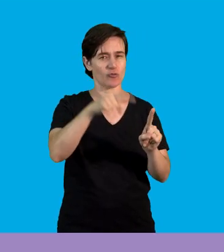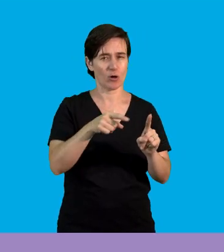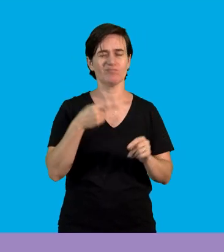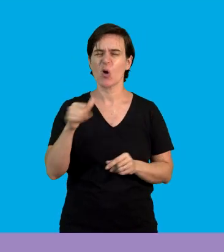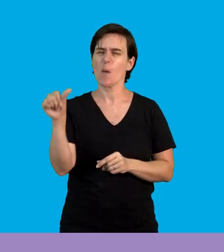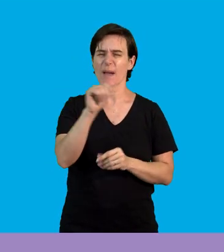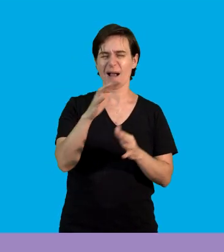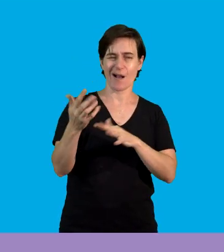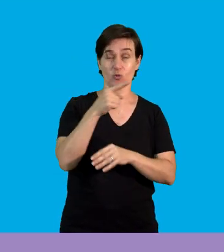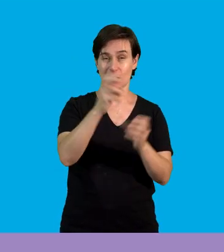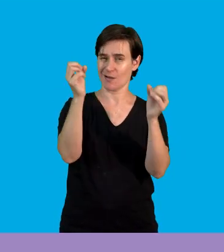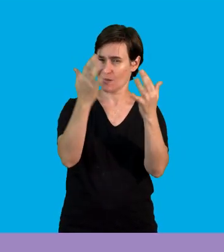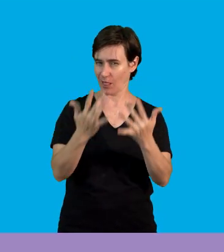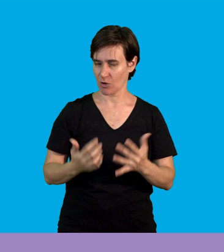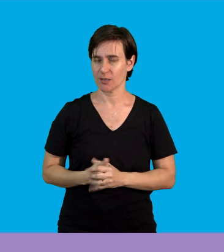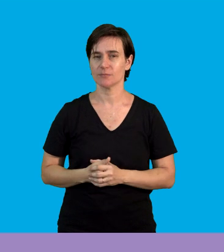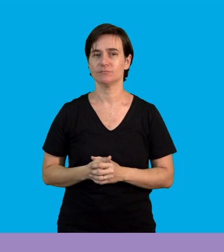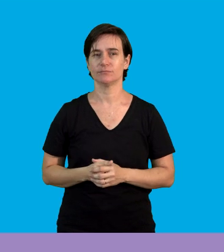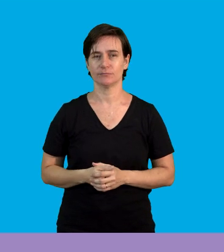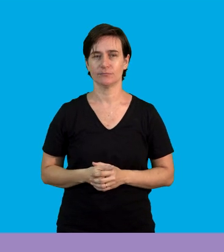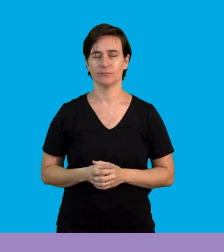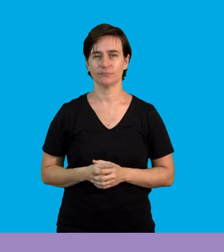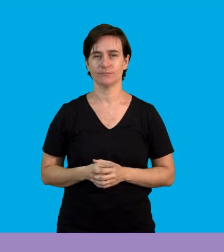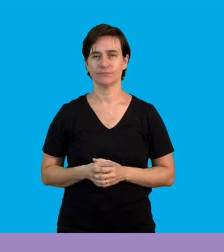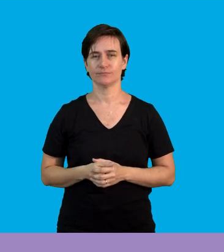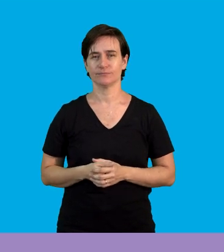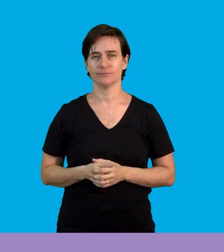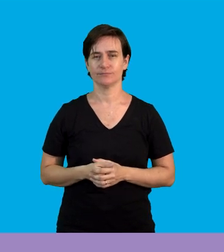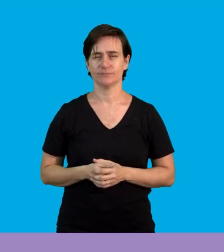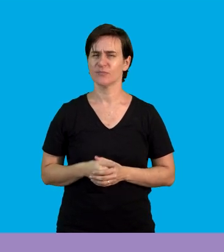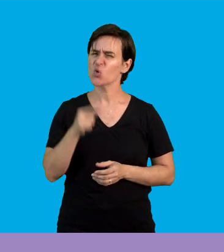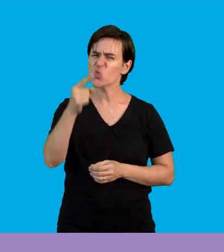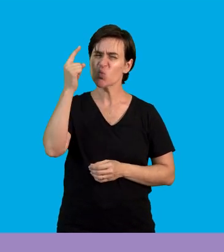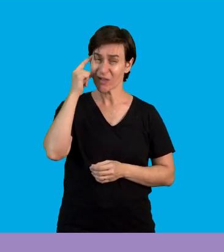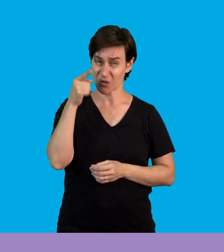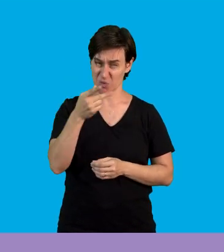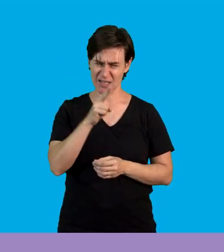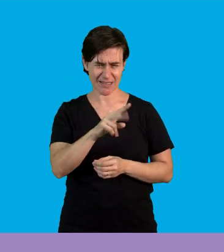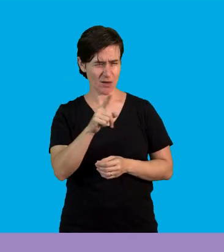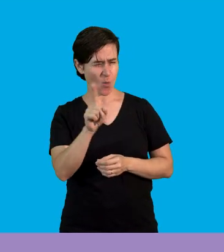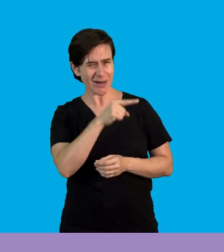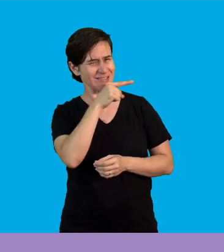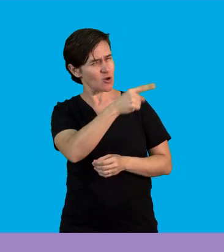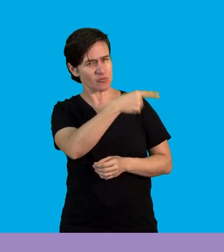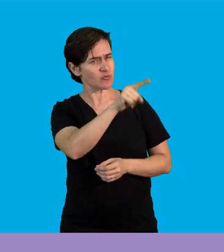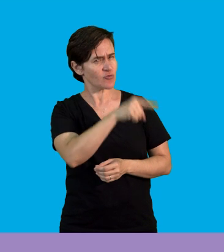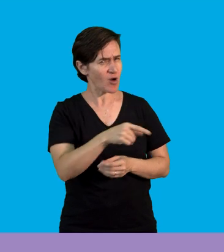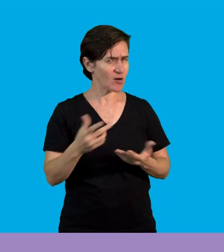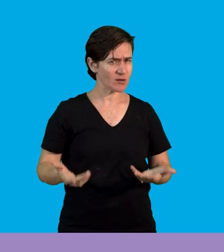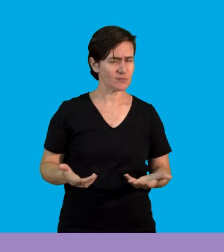to what she did in her calculations. So, what do you think? Where did Zama go